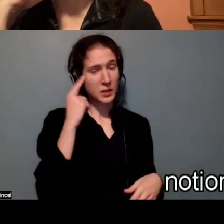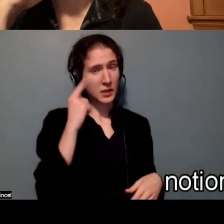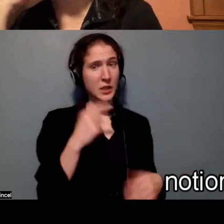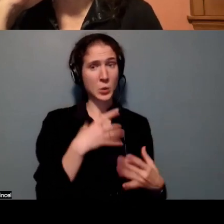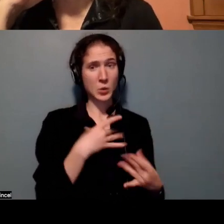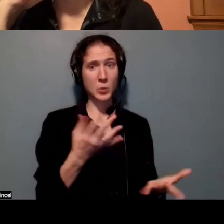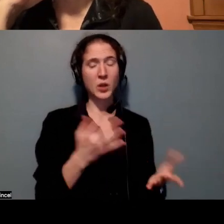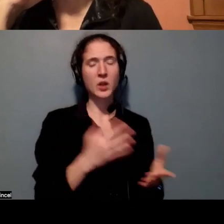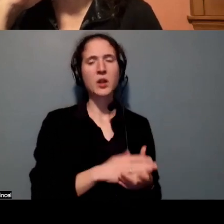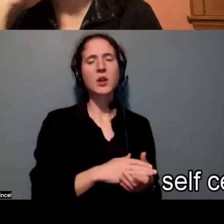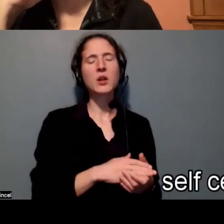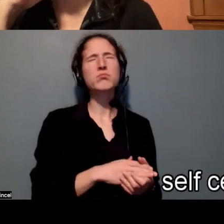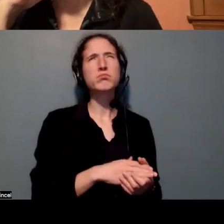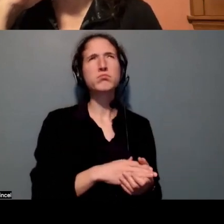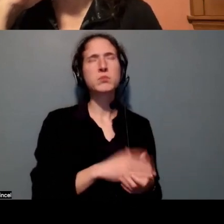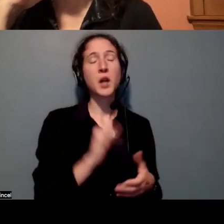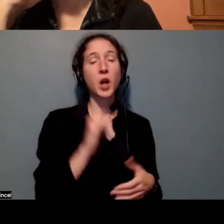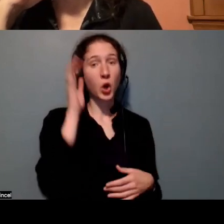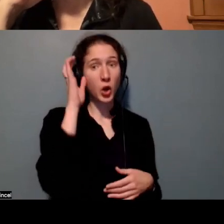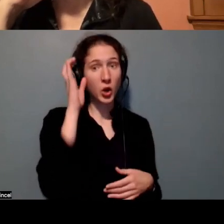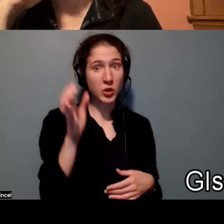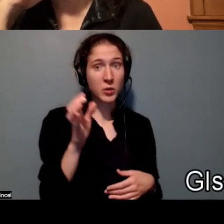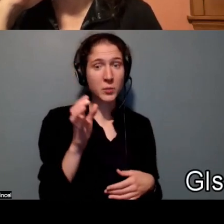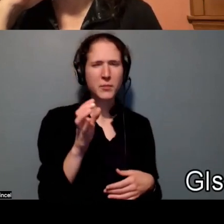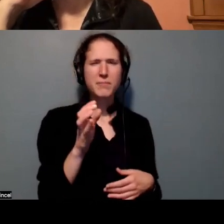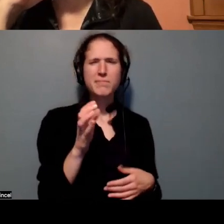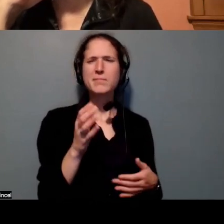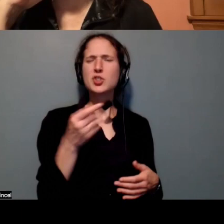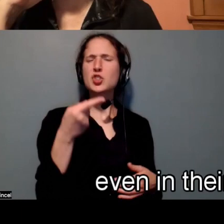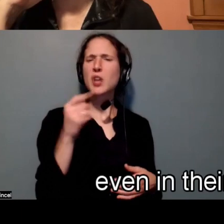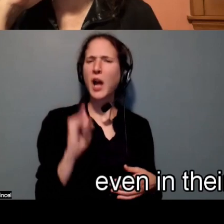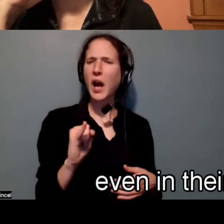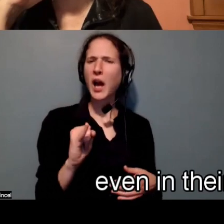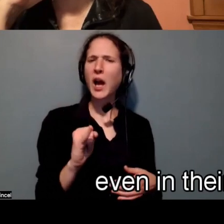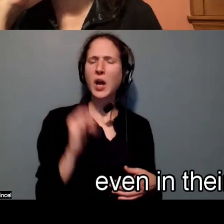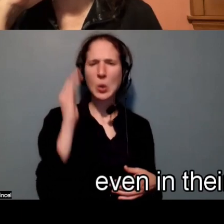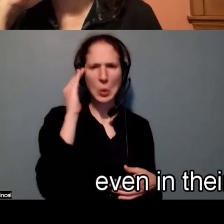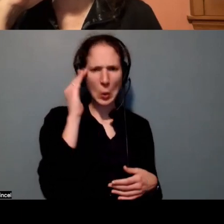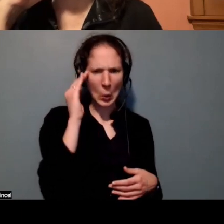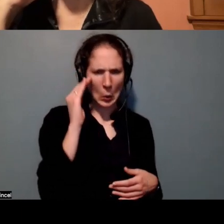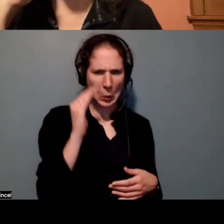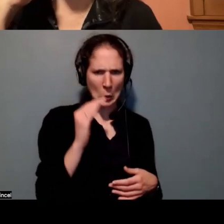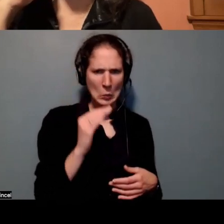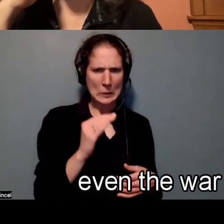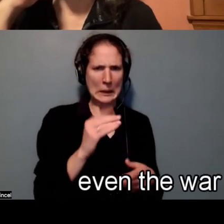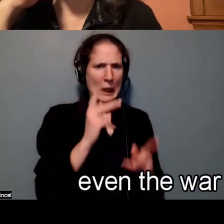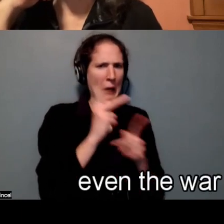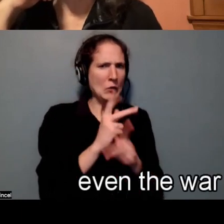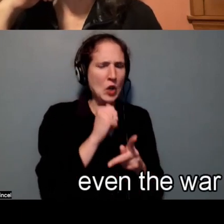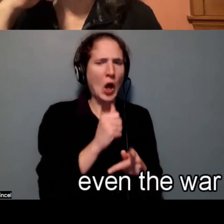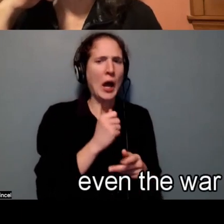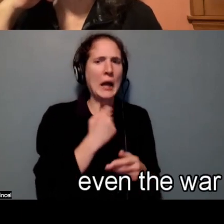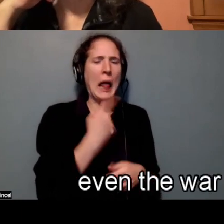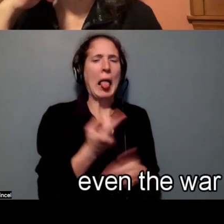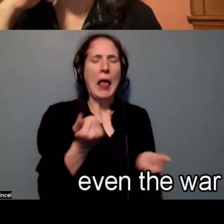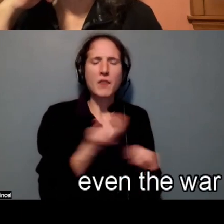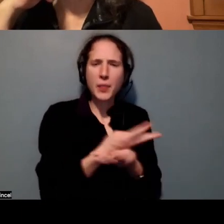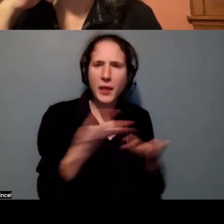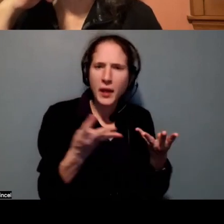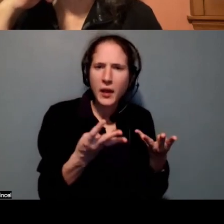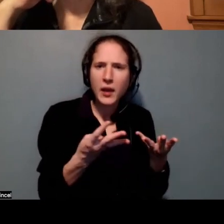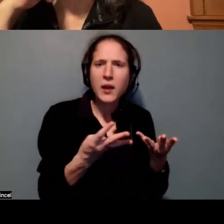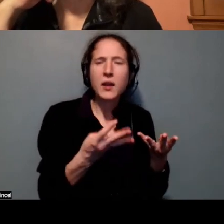of how self-censoring GIs were, even in their letters home. Even the war